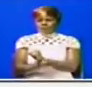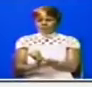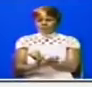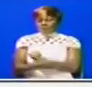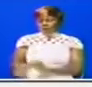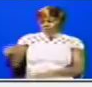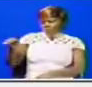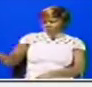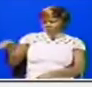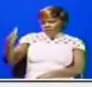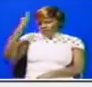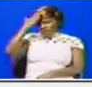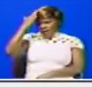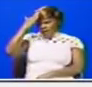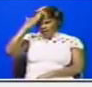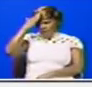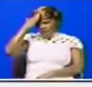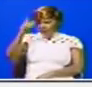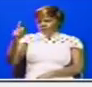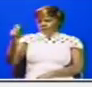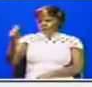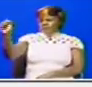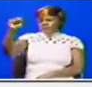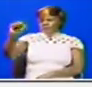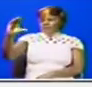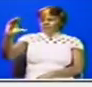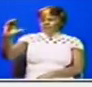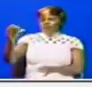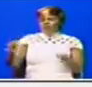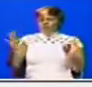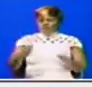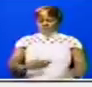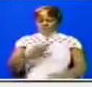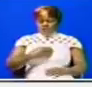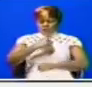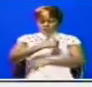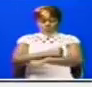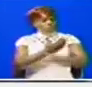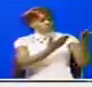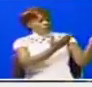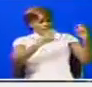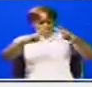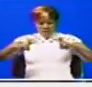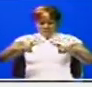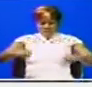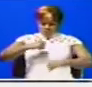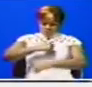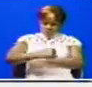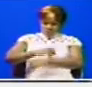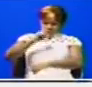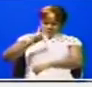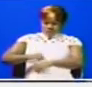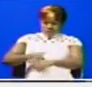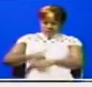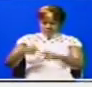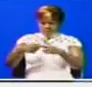Early Monday morning, Teachers Service Commission CEO Nancy Masharia visited the school where she inspected the institution during the